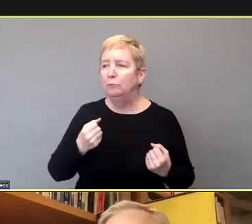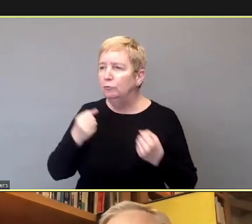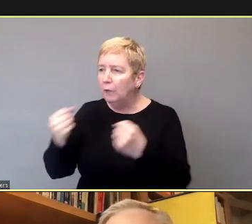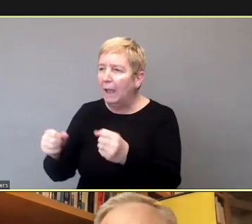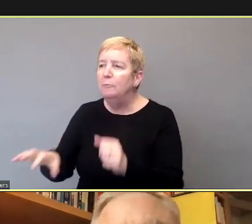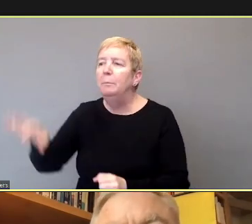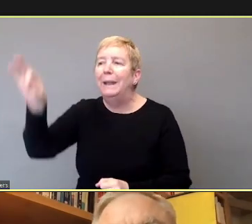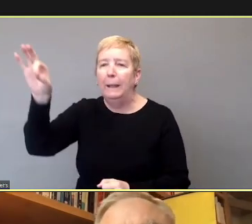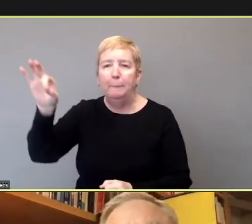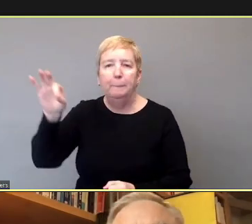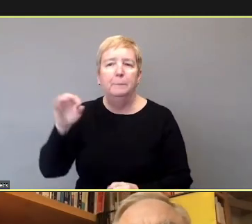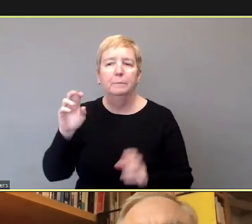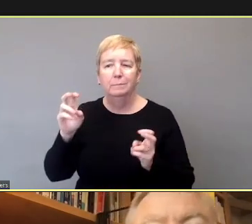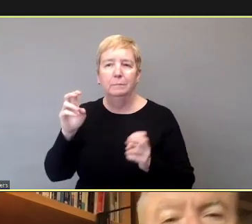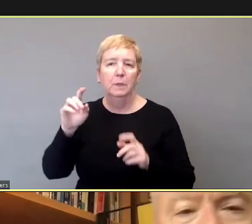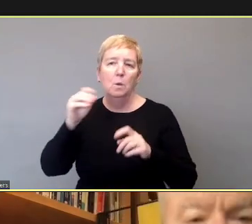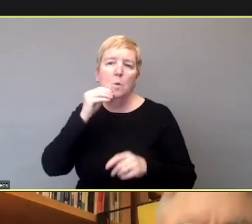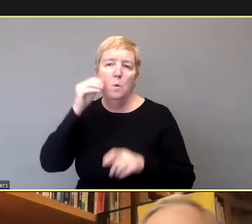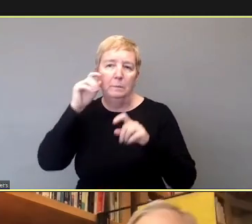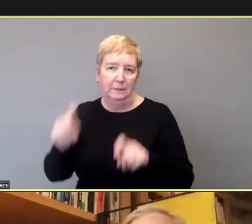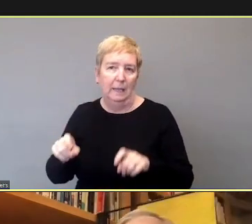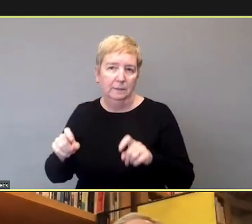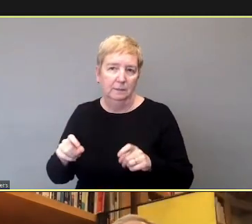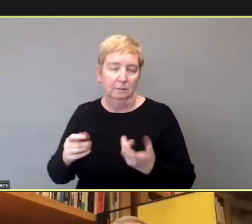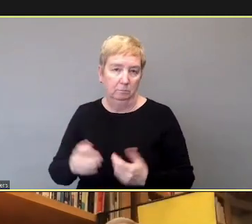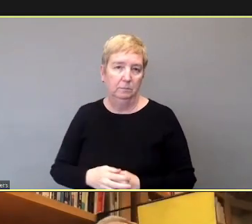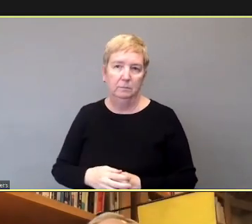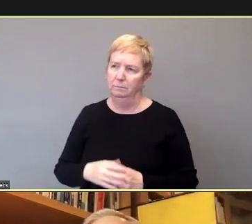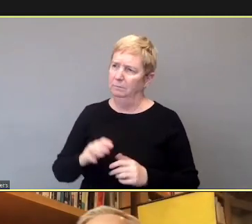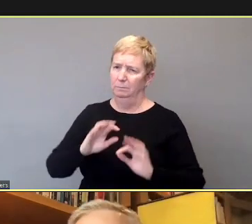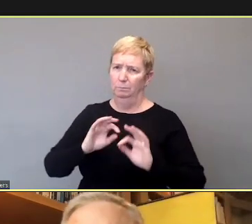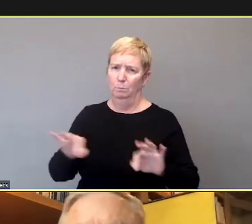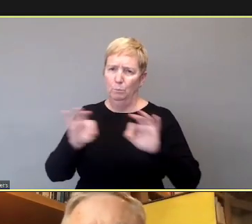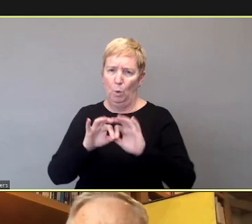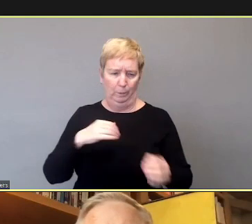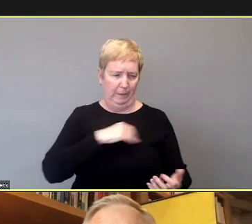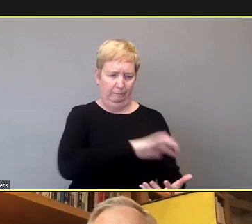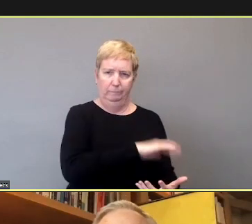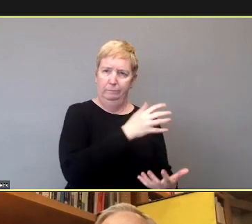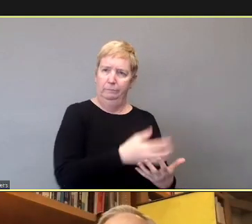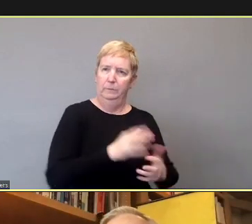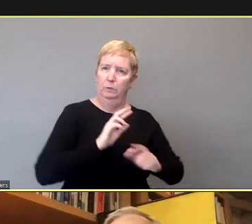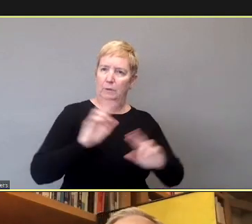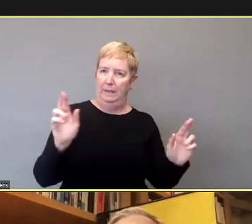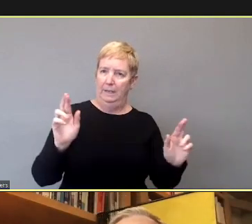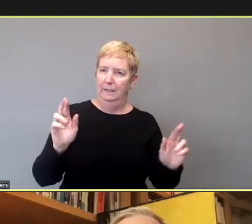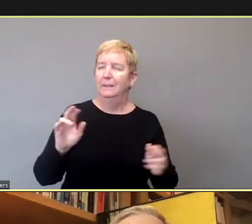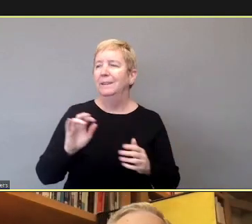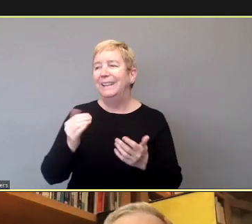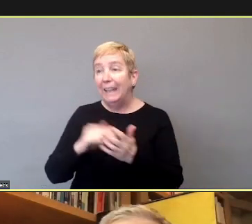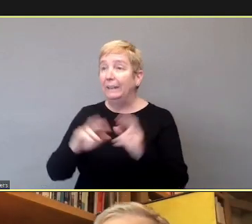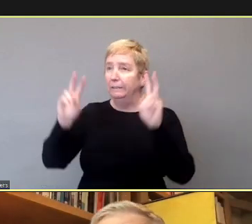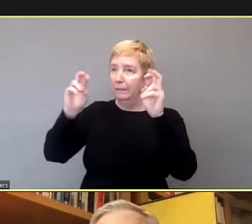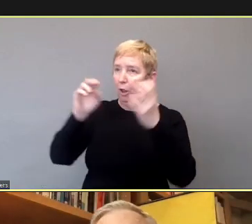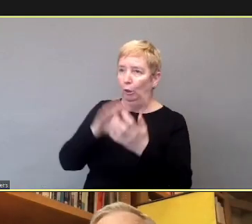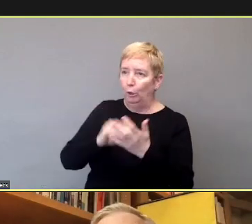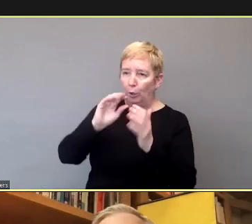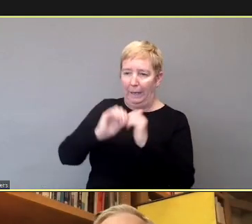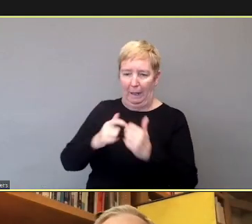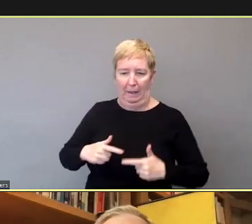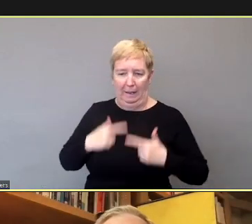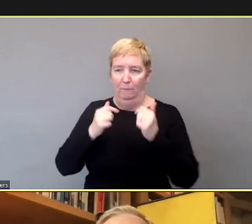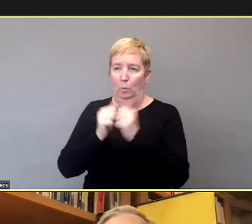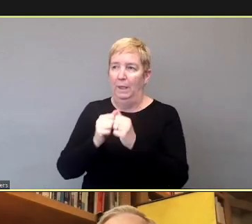a supply for when you need them, because this is part of learning to live with COVID, is to have the tools to